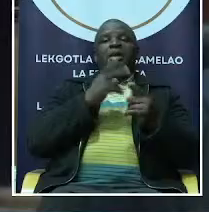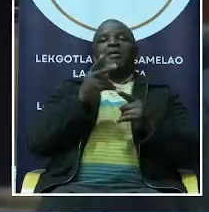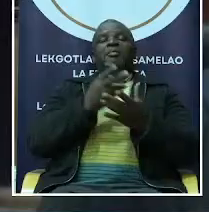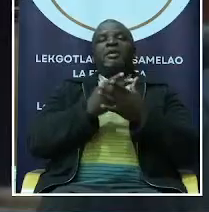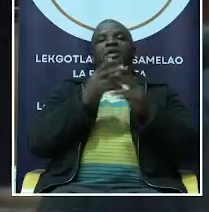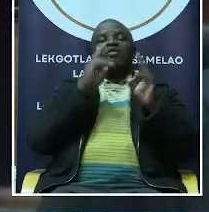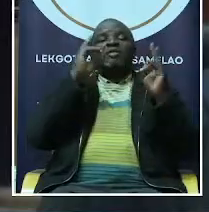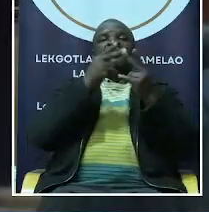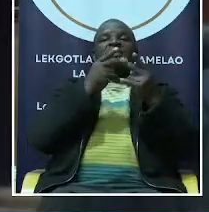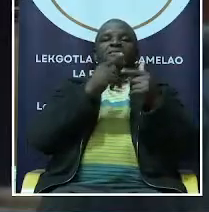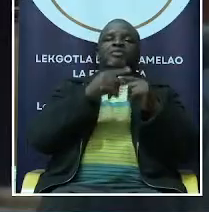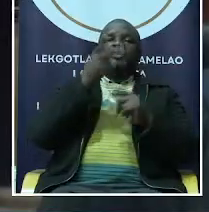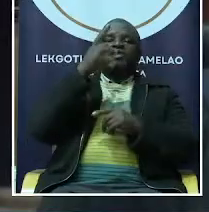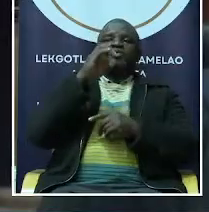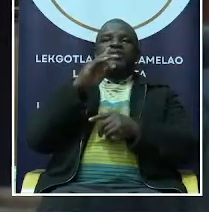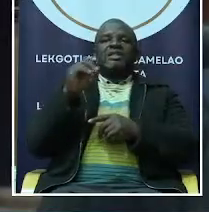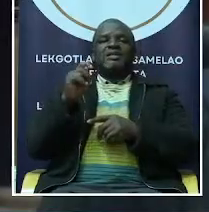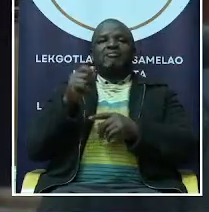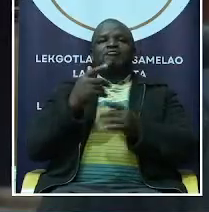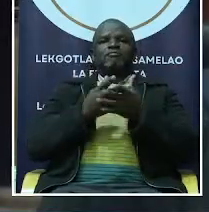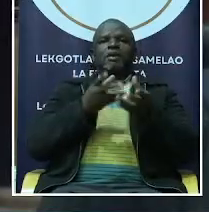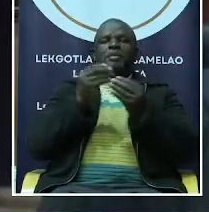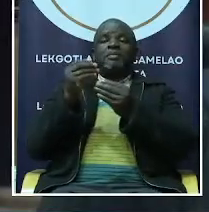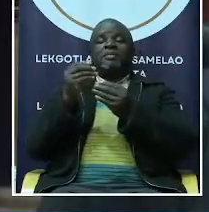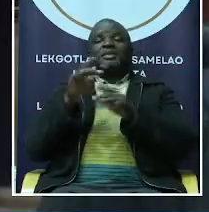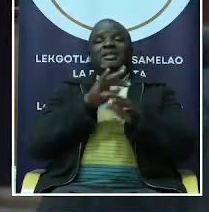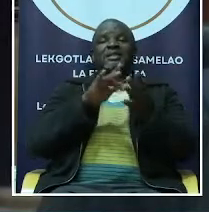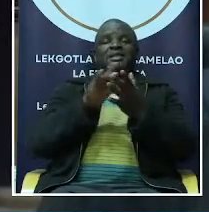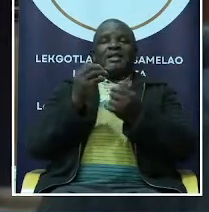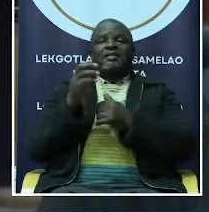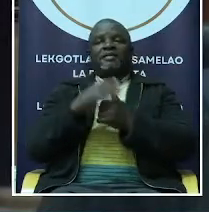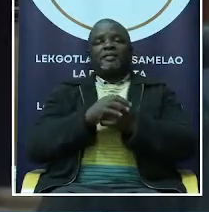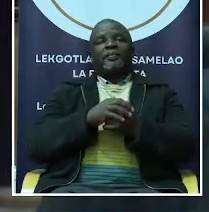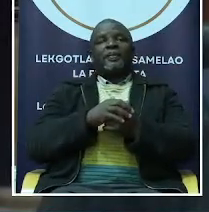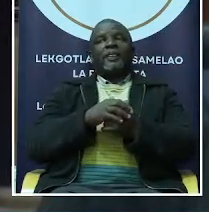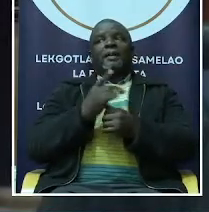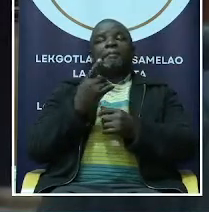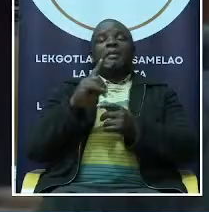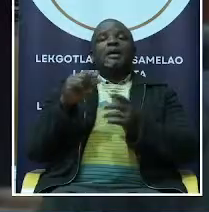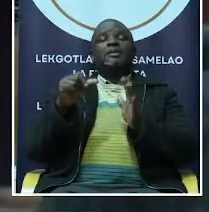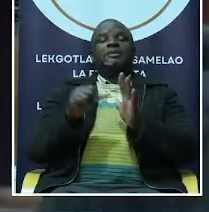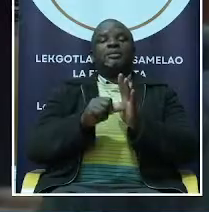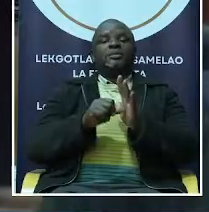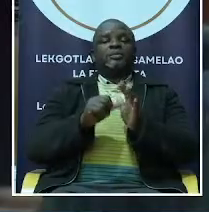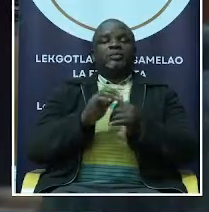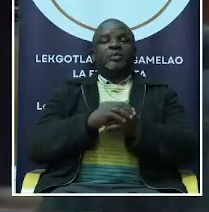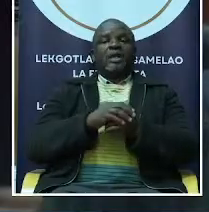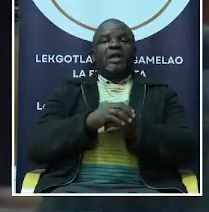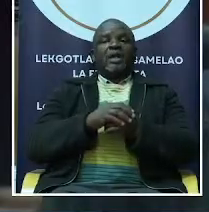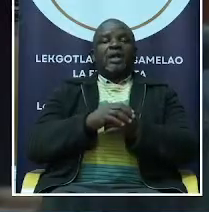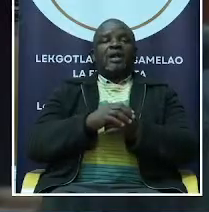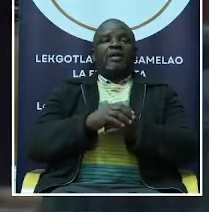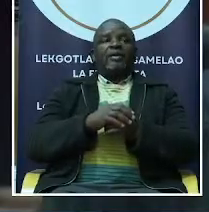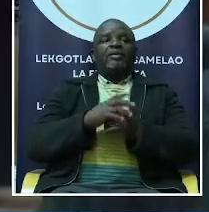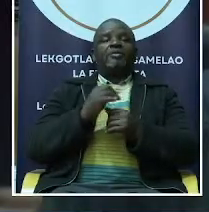and CUT, you'll find faculties here and there. But the point is, if you want to be able